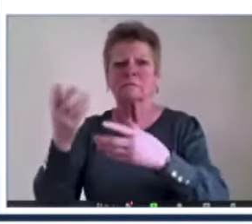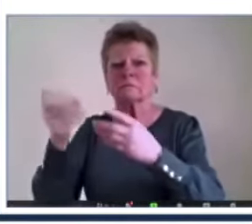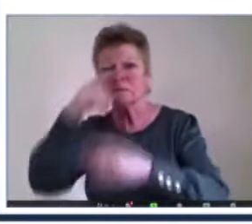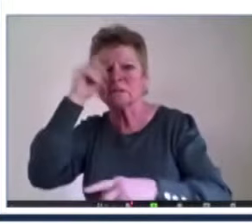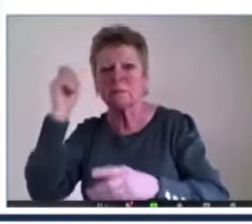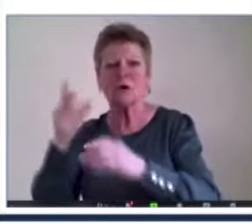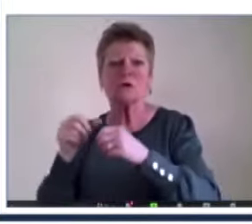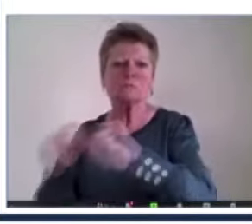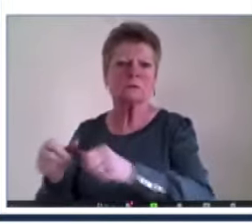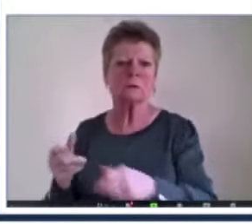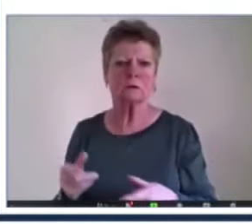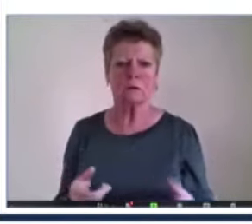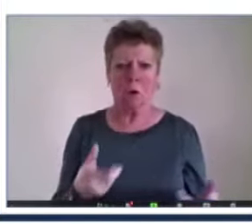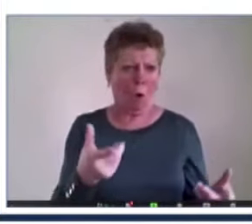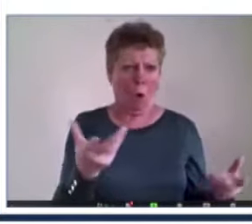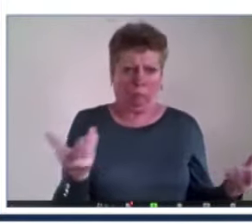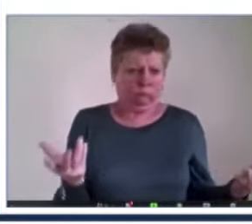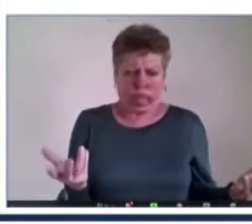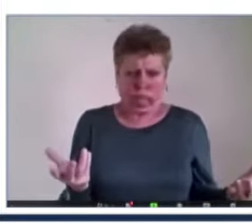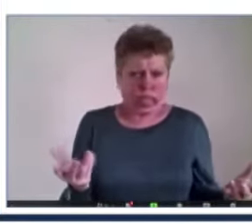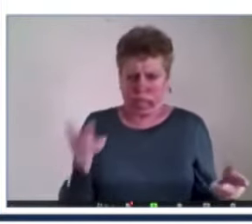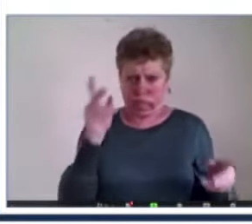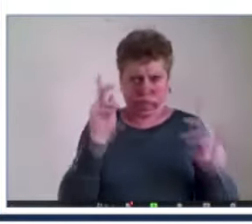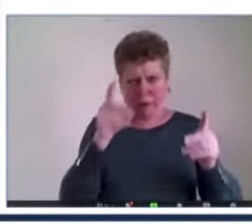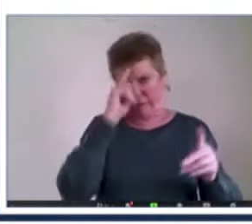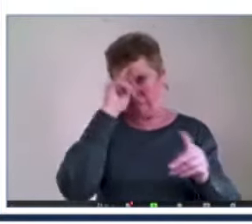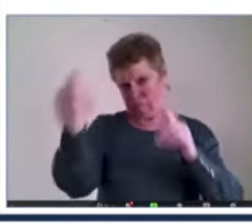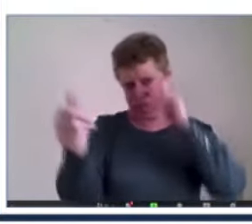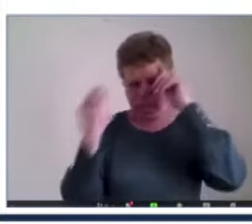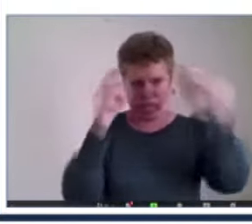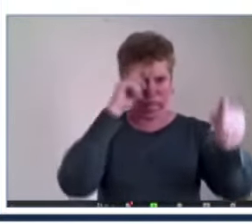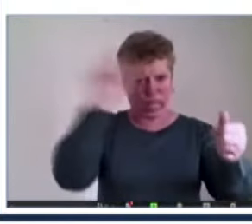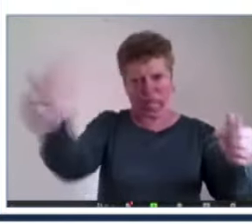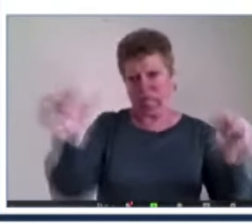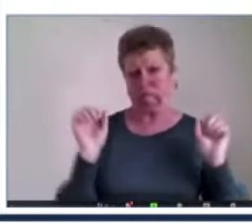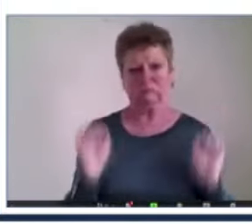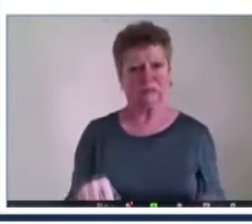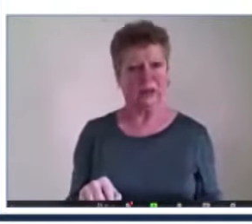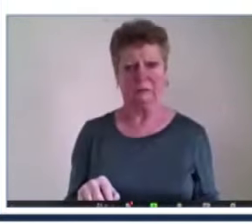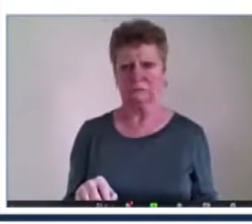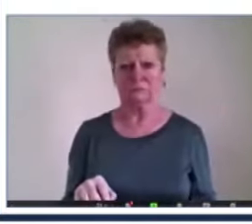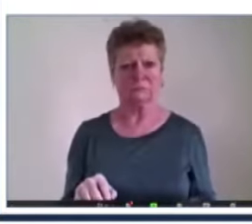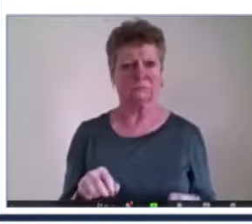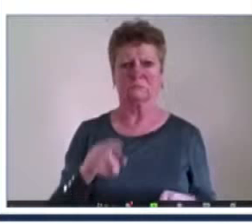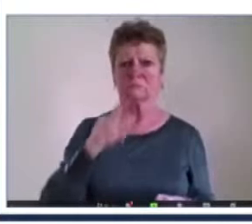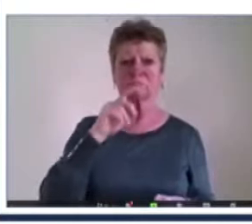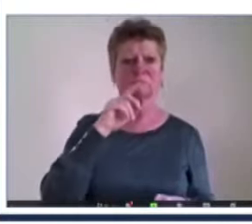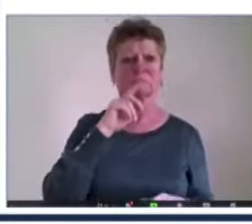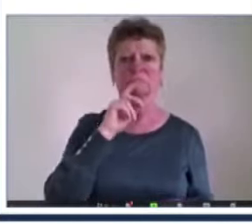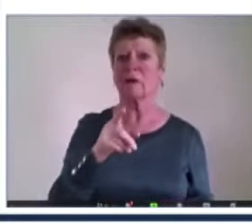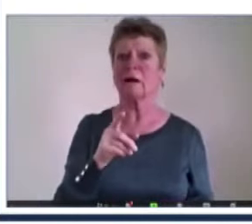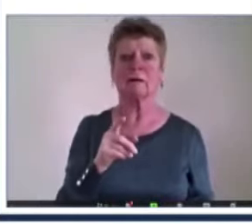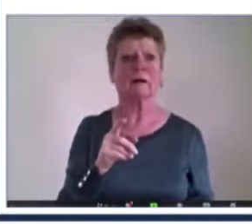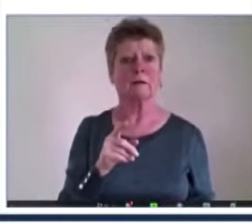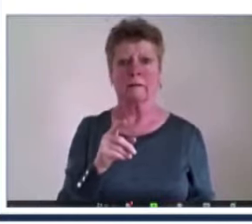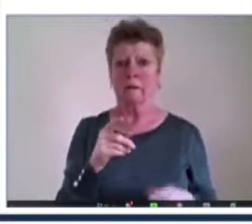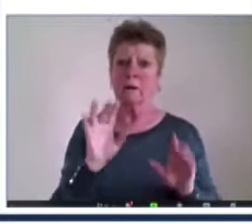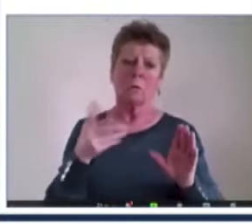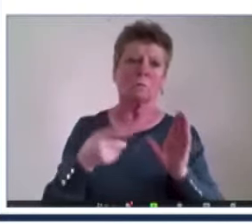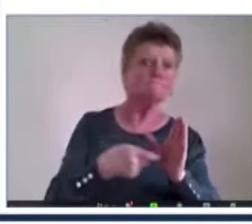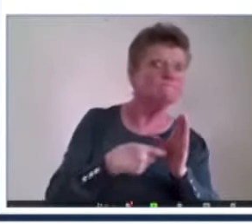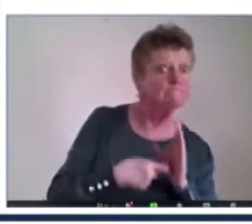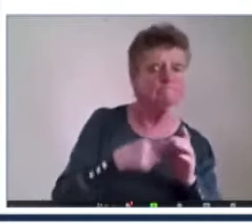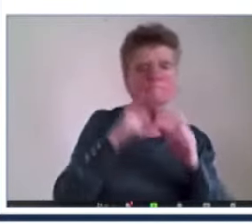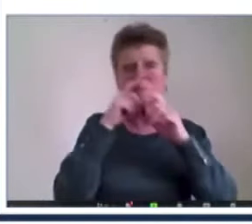is no harm. That's why we're recommending that people make the decision to do that. I think the distinction is making it mandatory.